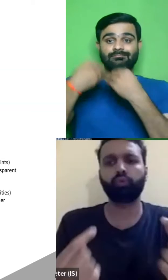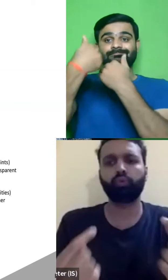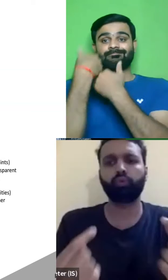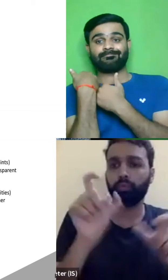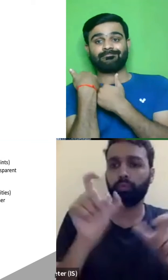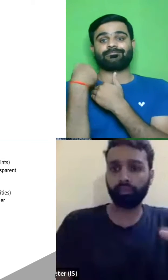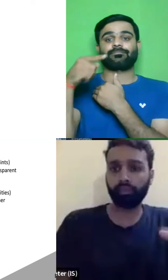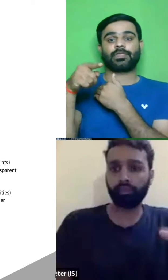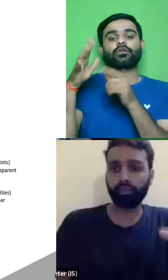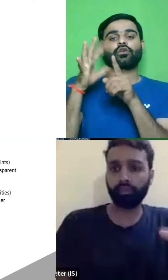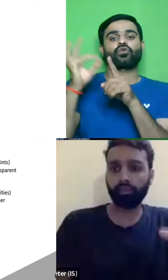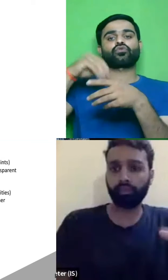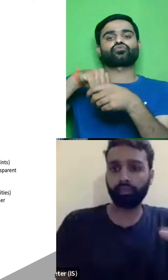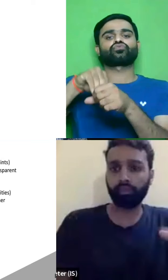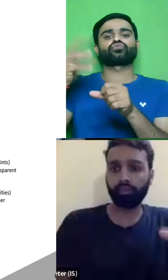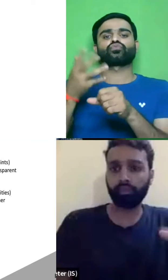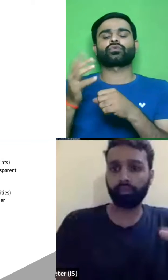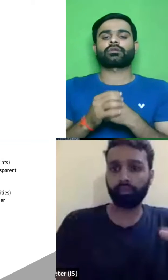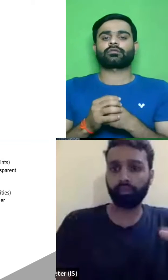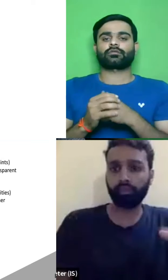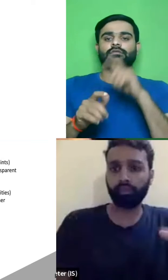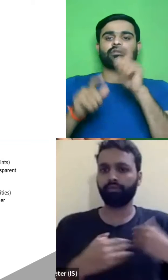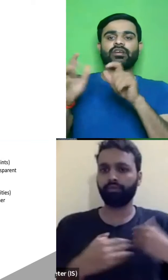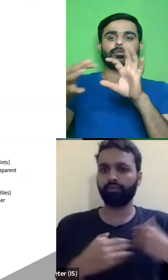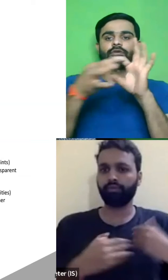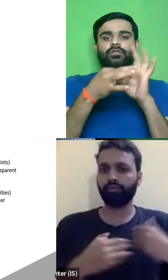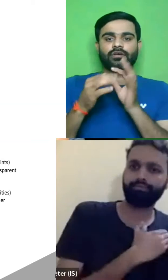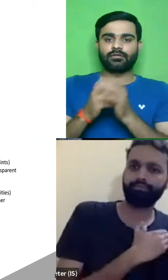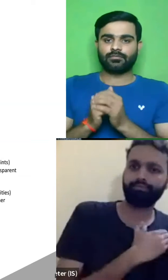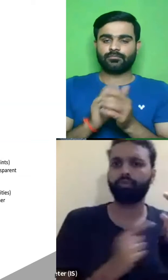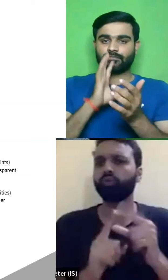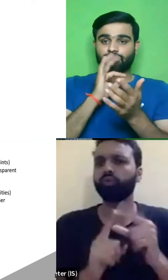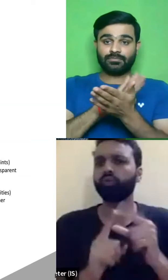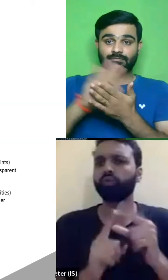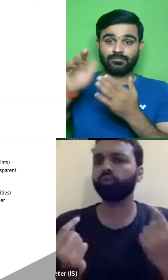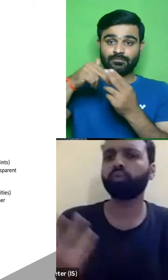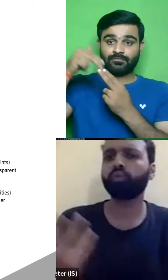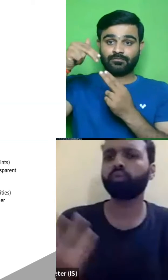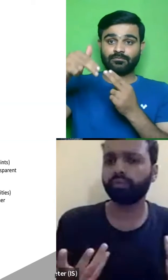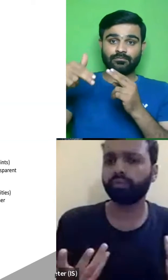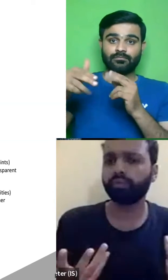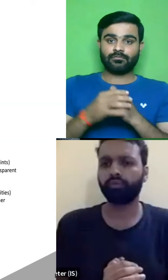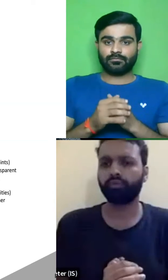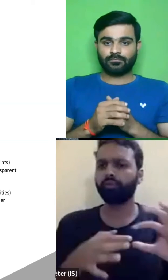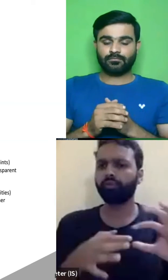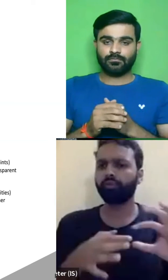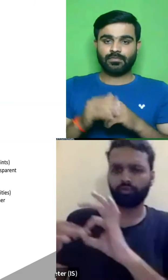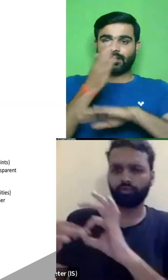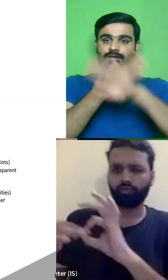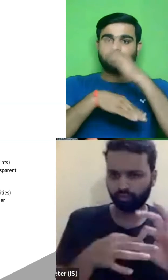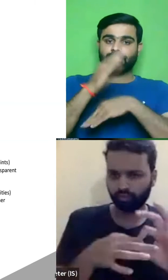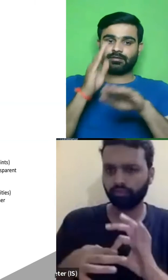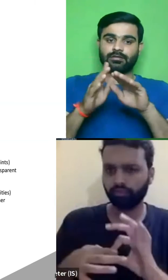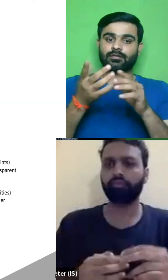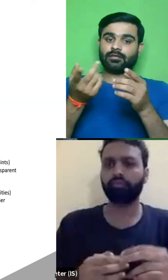the way they should be doing it. It needs to be participatory, involve organizations of people with disabilities, and it